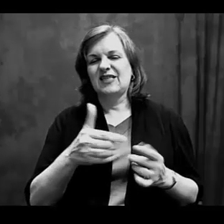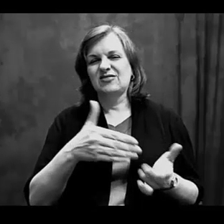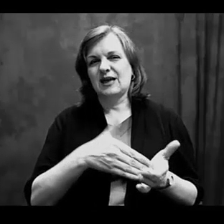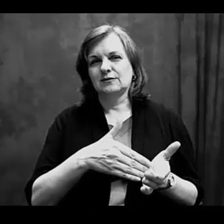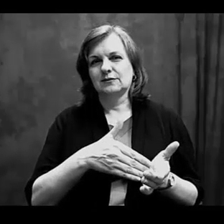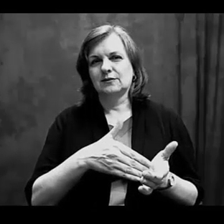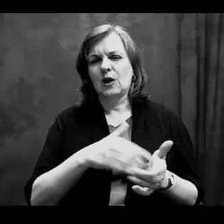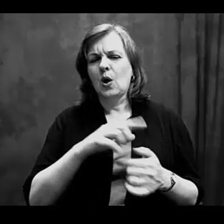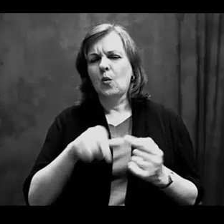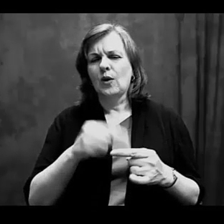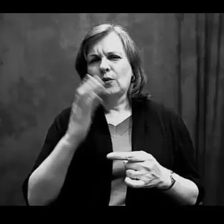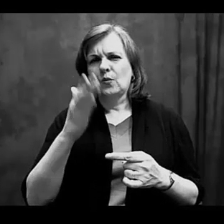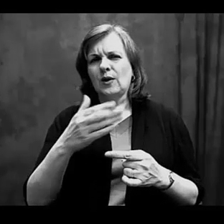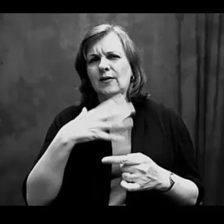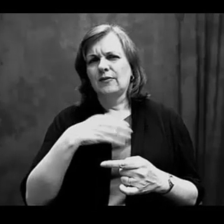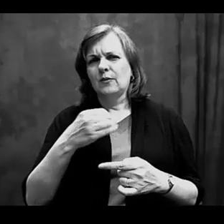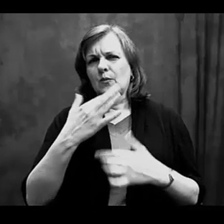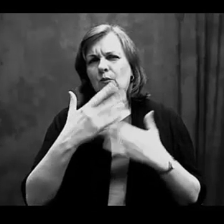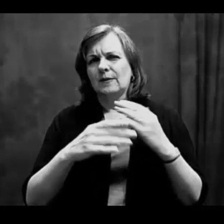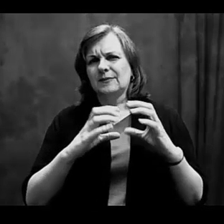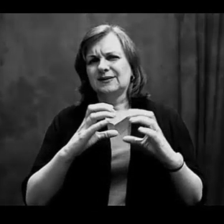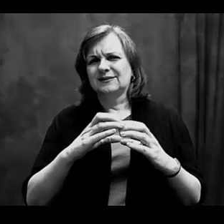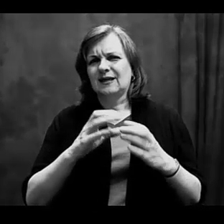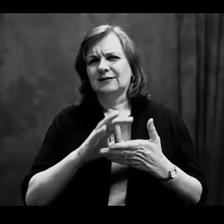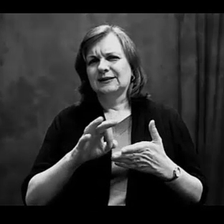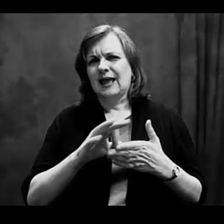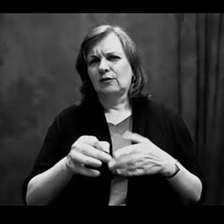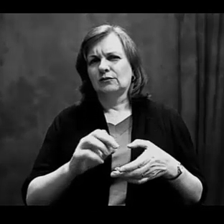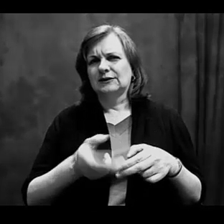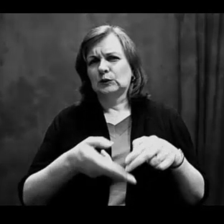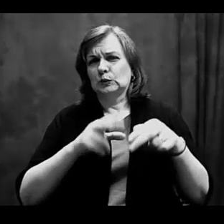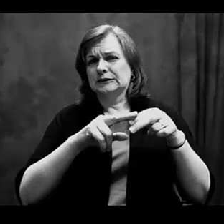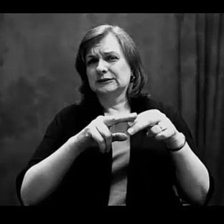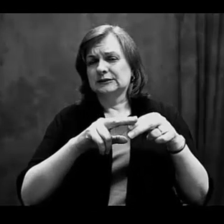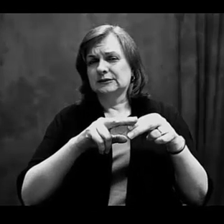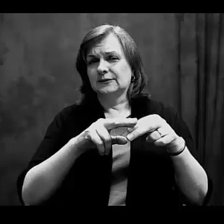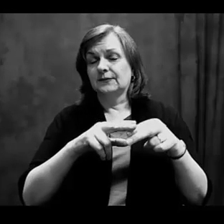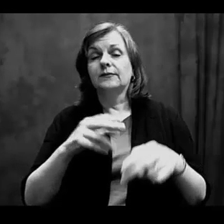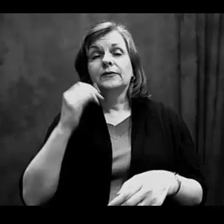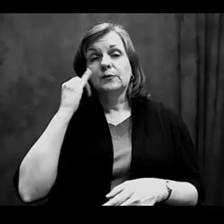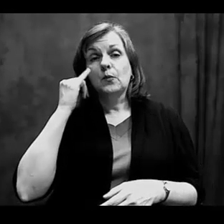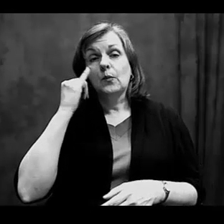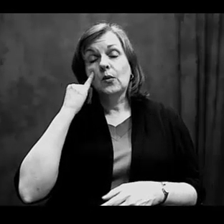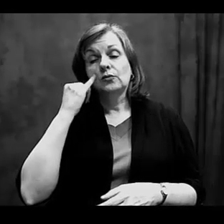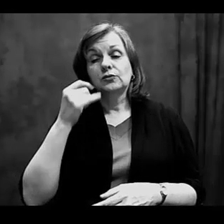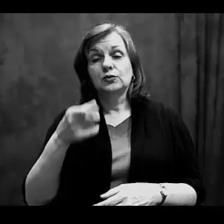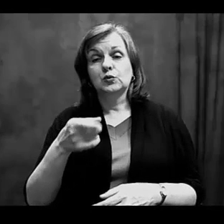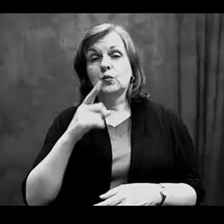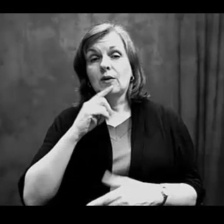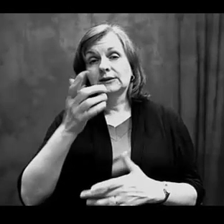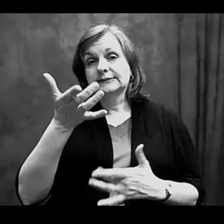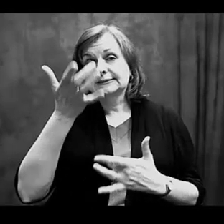blood cells, only 5 to 10,000. When do you think that number might change?